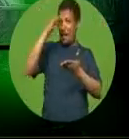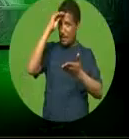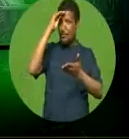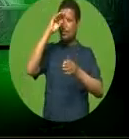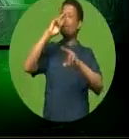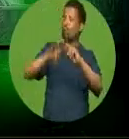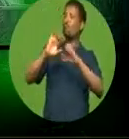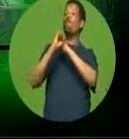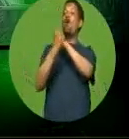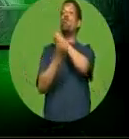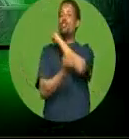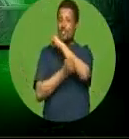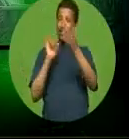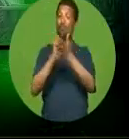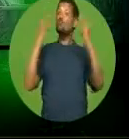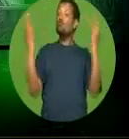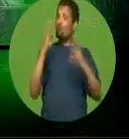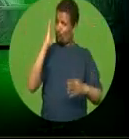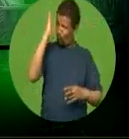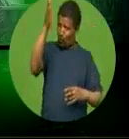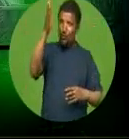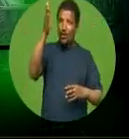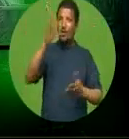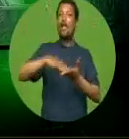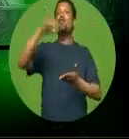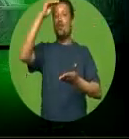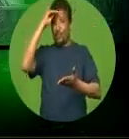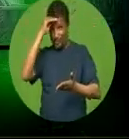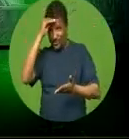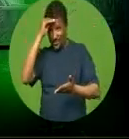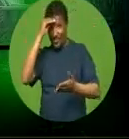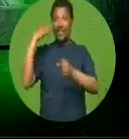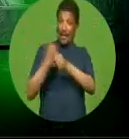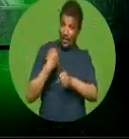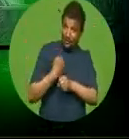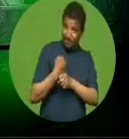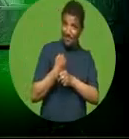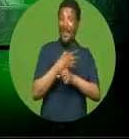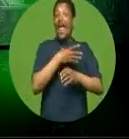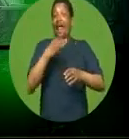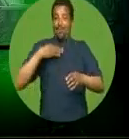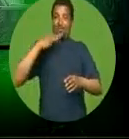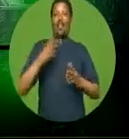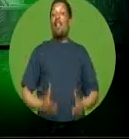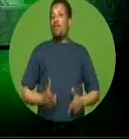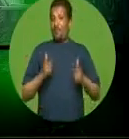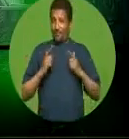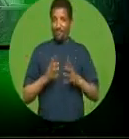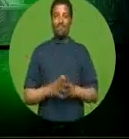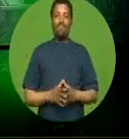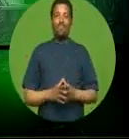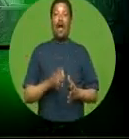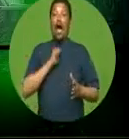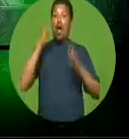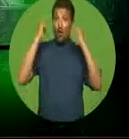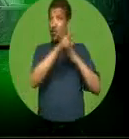the foundation that will be useful in your future education, career, and personal life. I